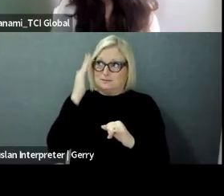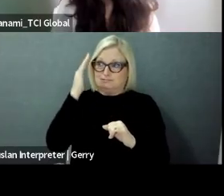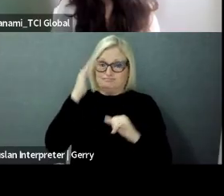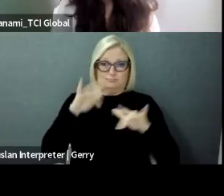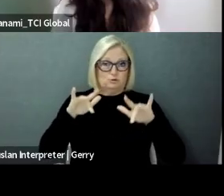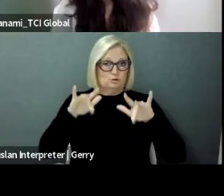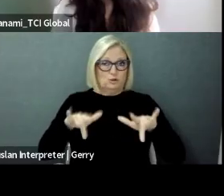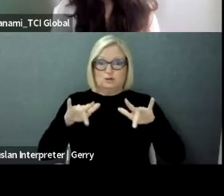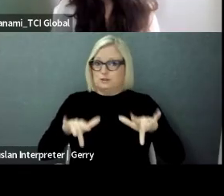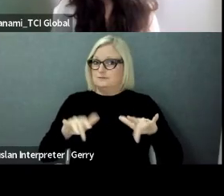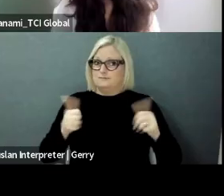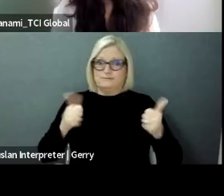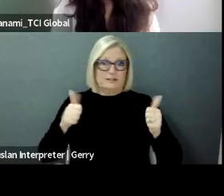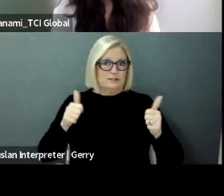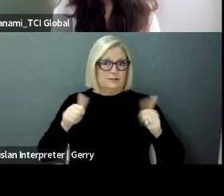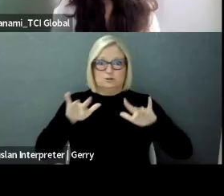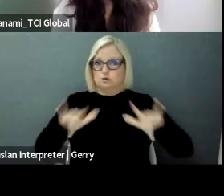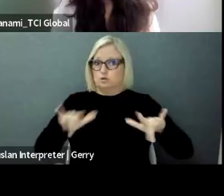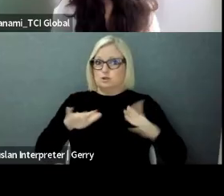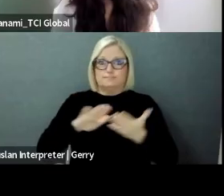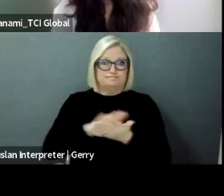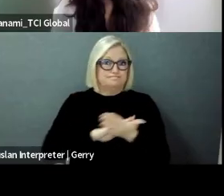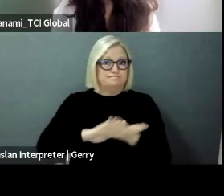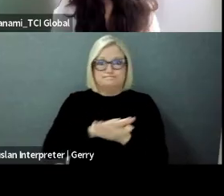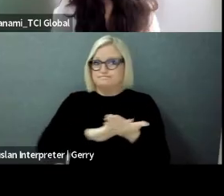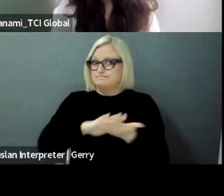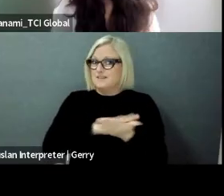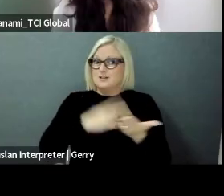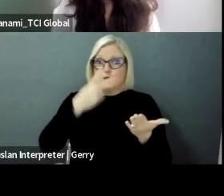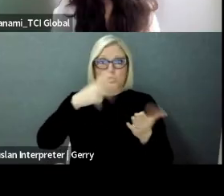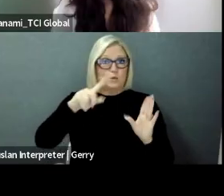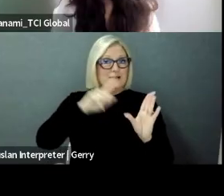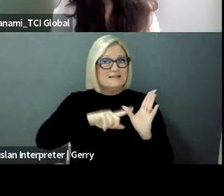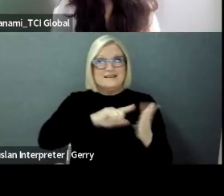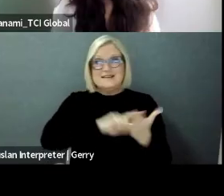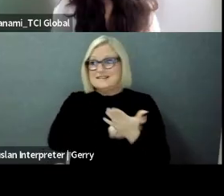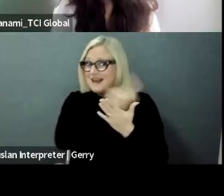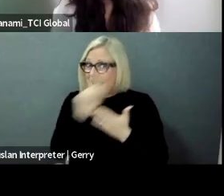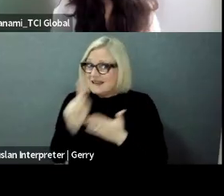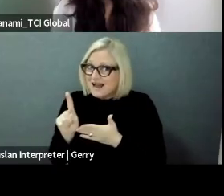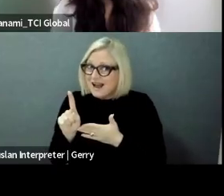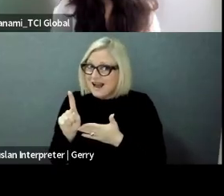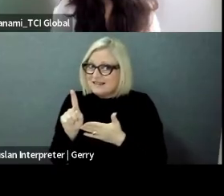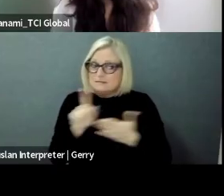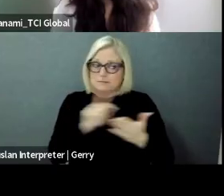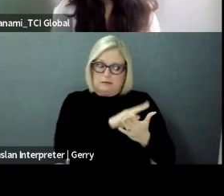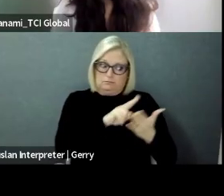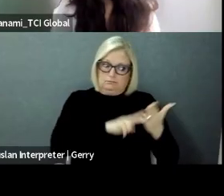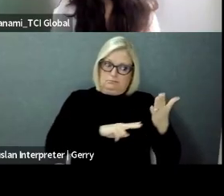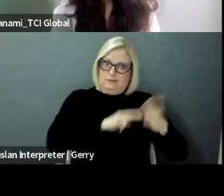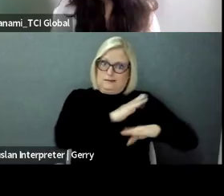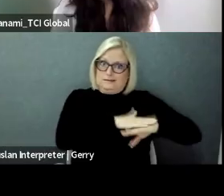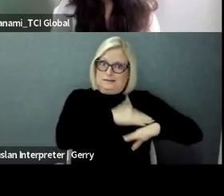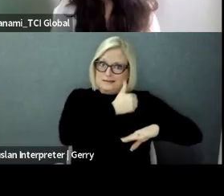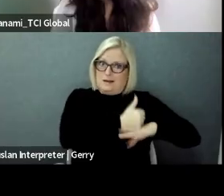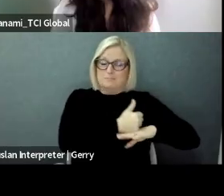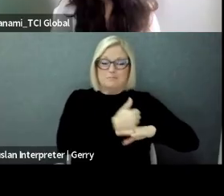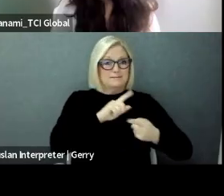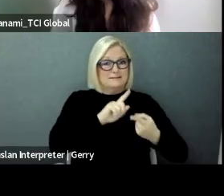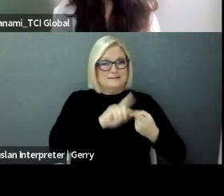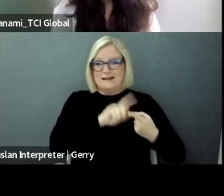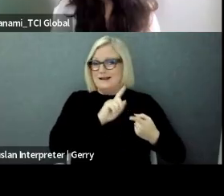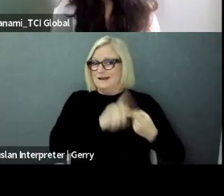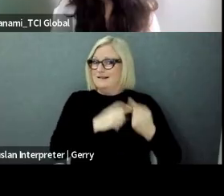of Persons with Disabilities was adopted, the UN CRPD. Second, it is not only about closing buildings, it is